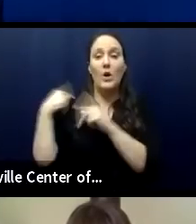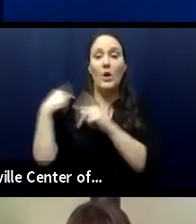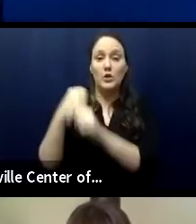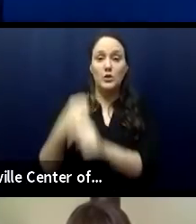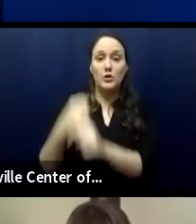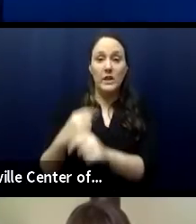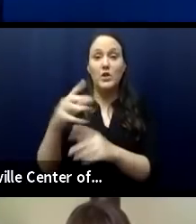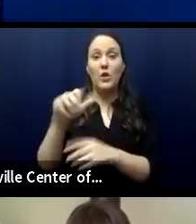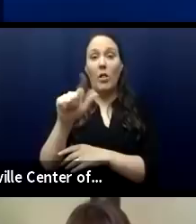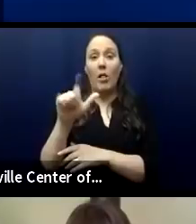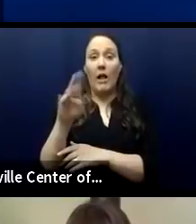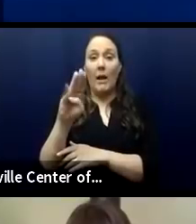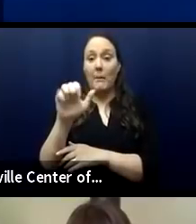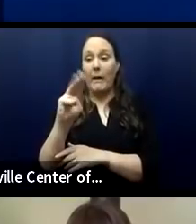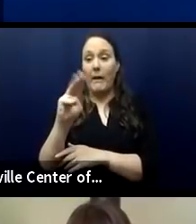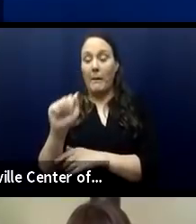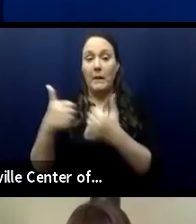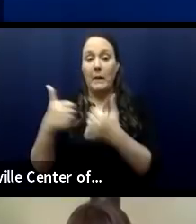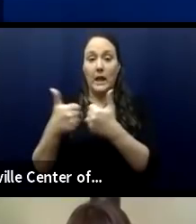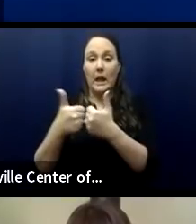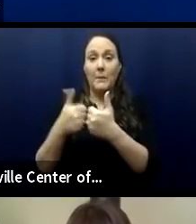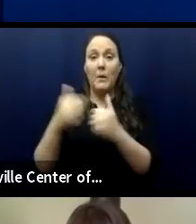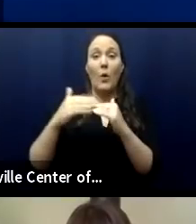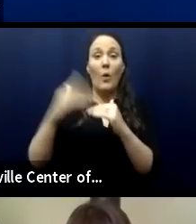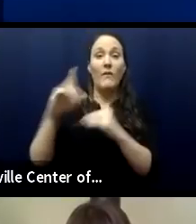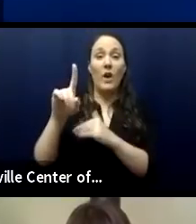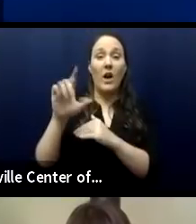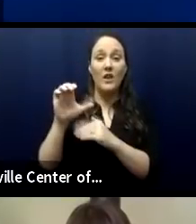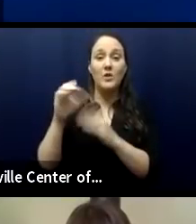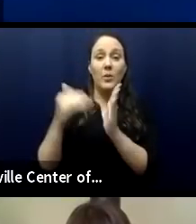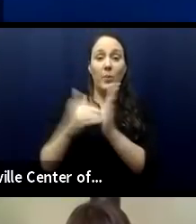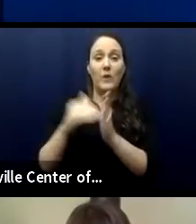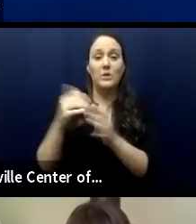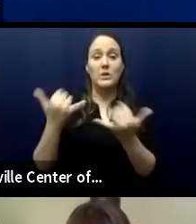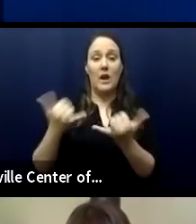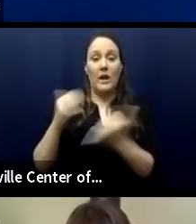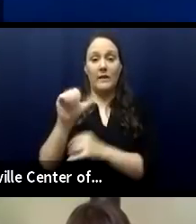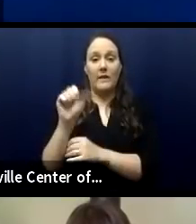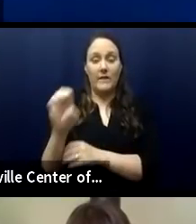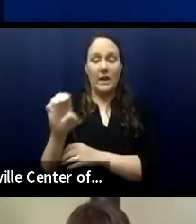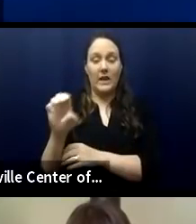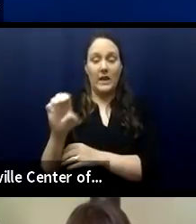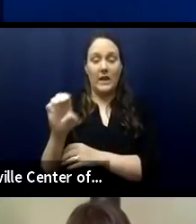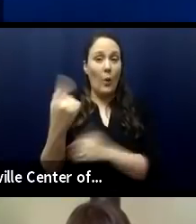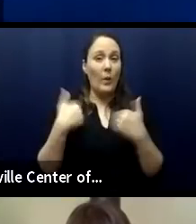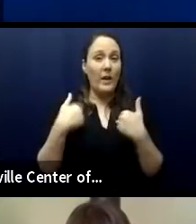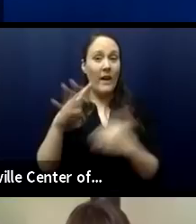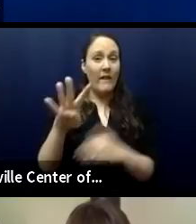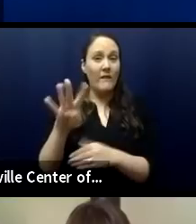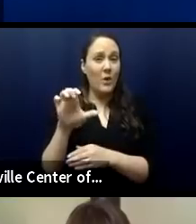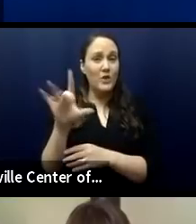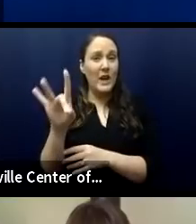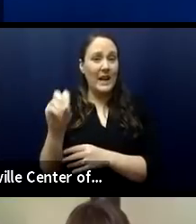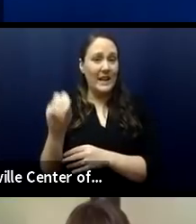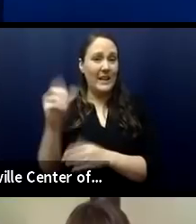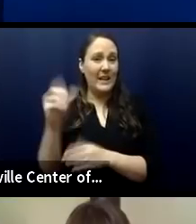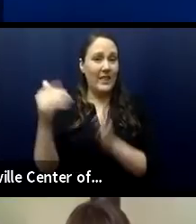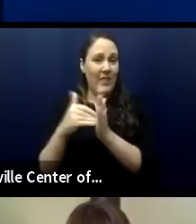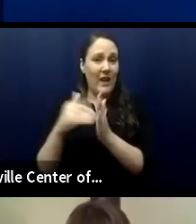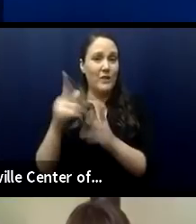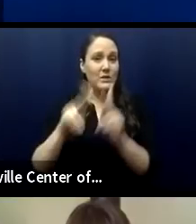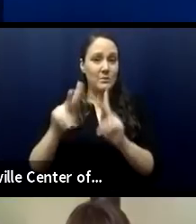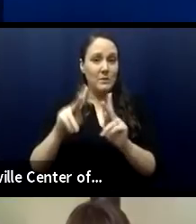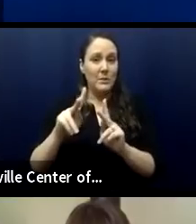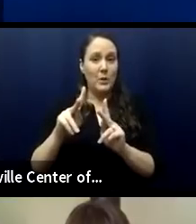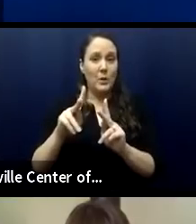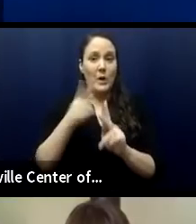over 100,000 active cases. We only have 480,000 people. We are on track to have this